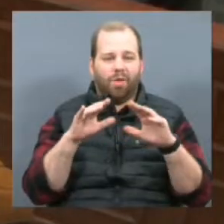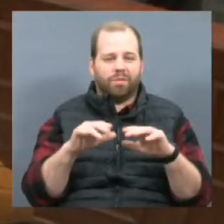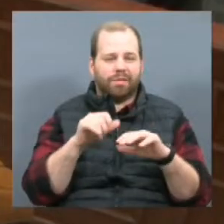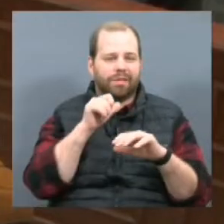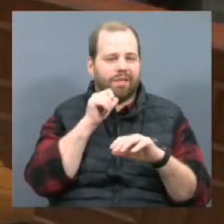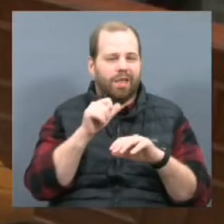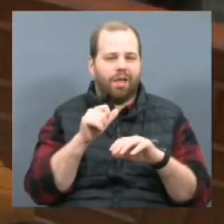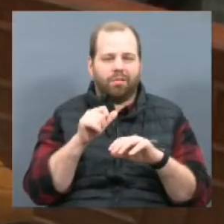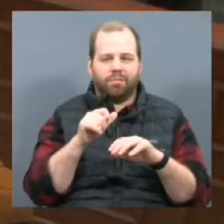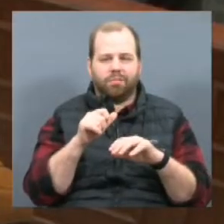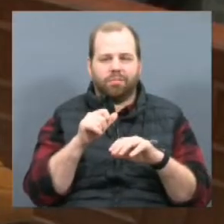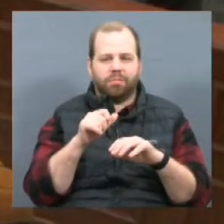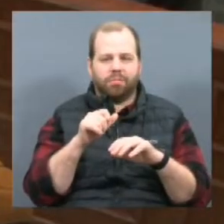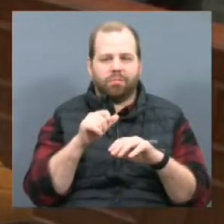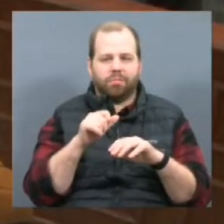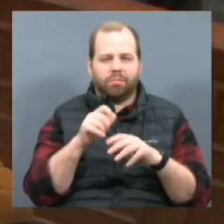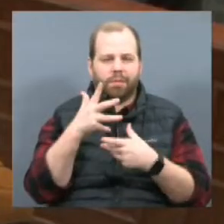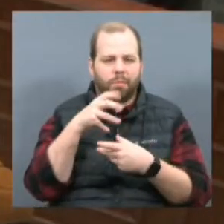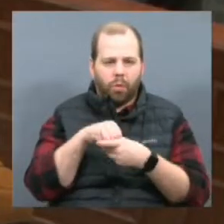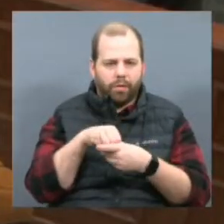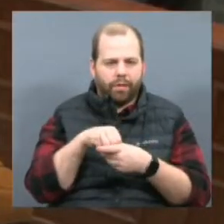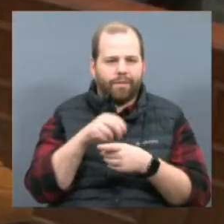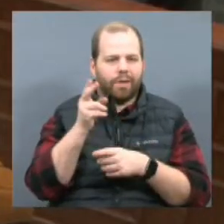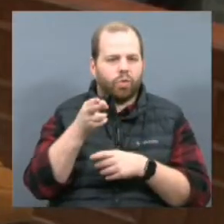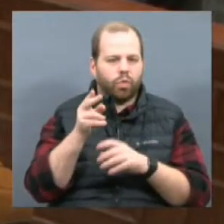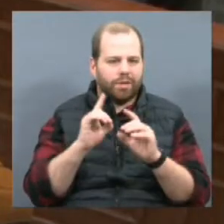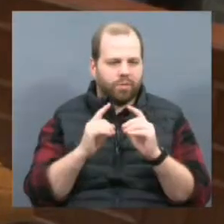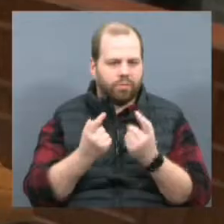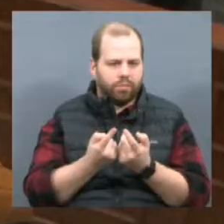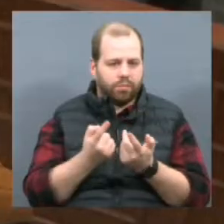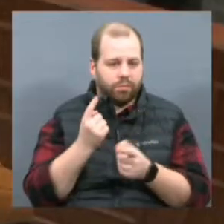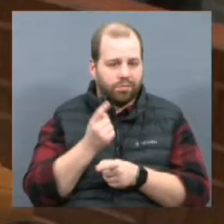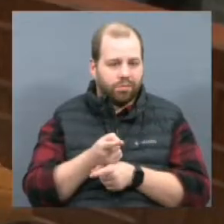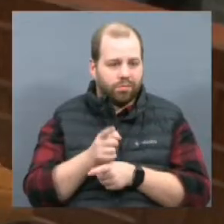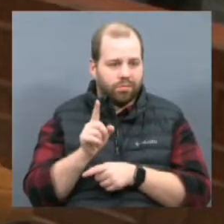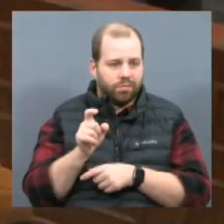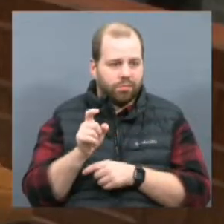that correct? Correct, they're not, they're right outside the district. Okay.